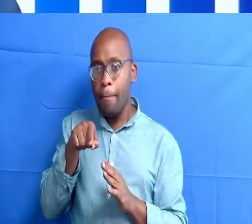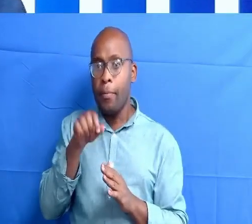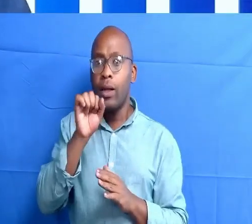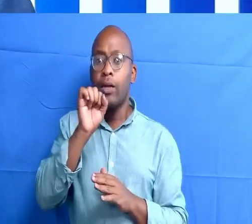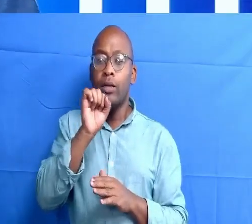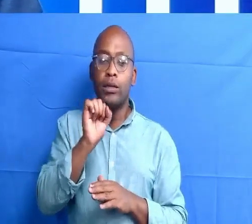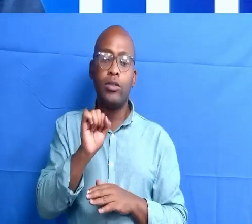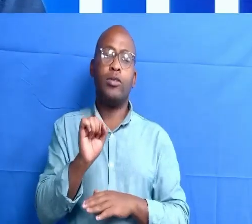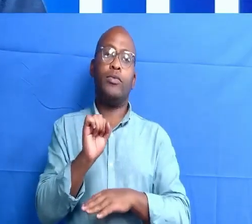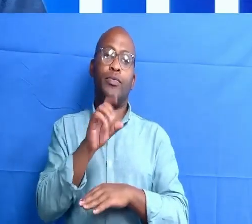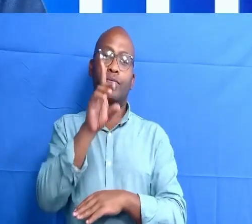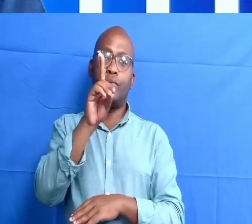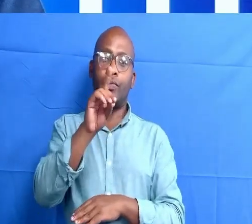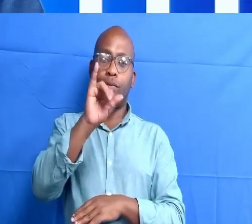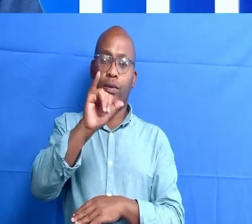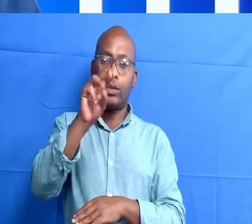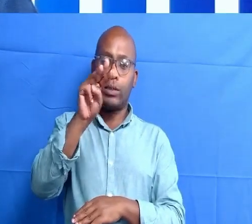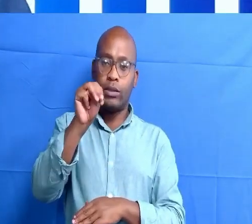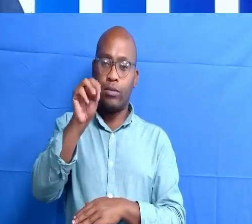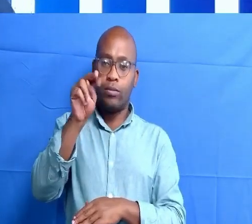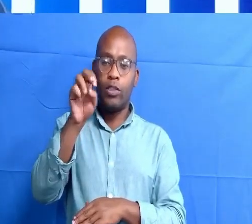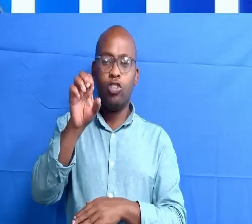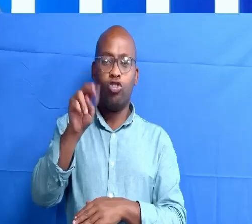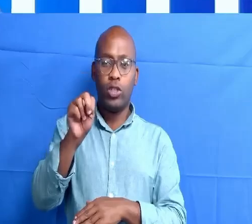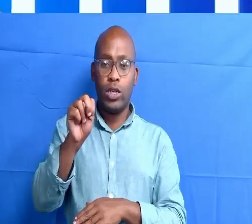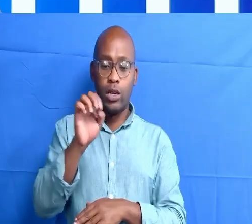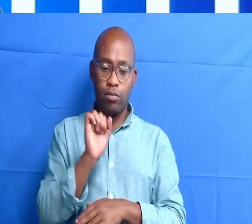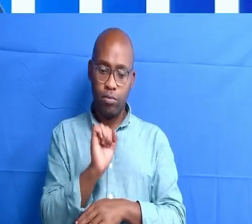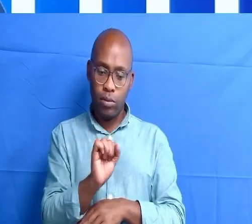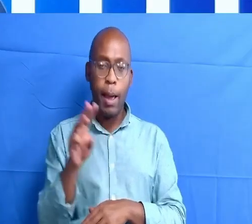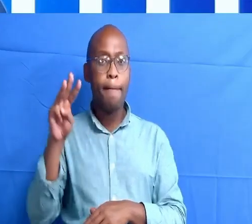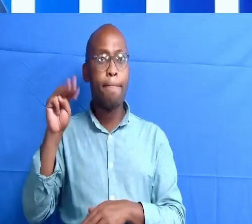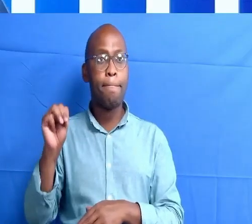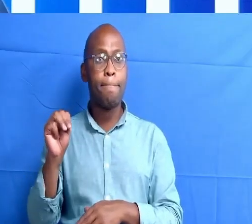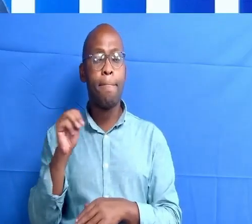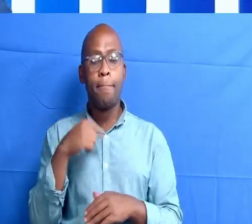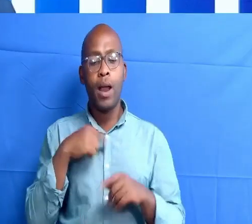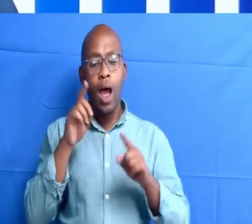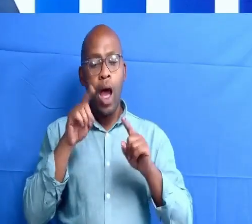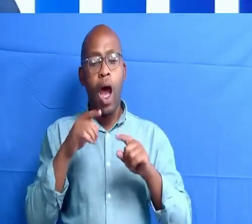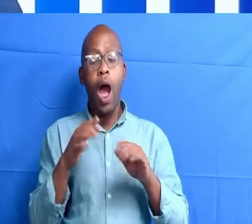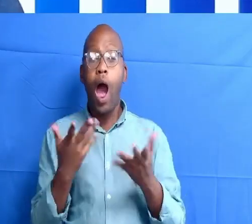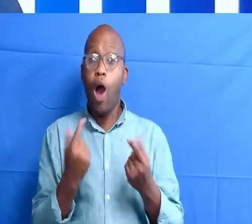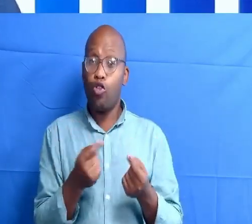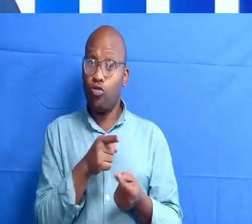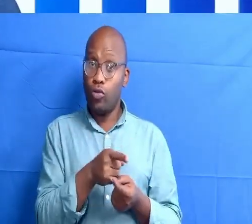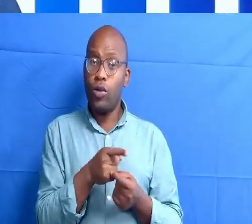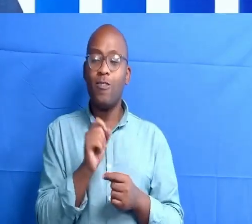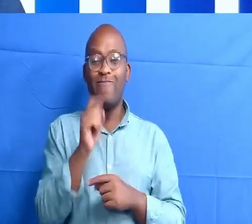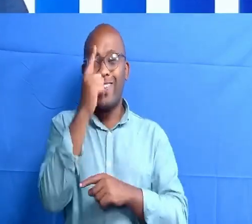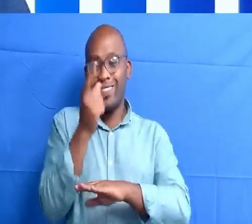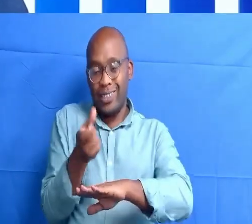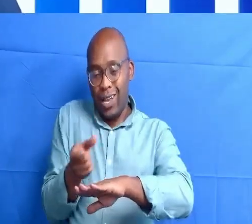in meters. Now I have to convert this centimeters into